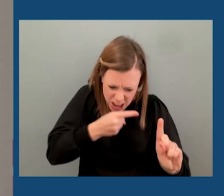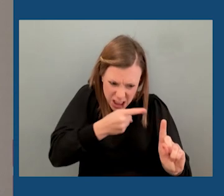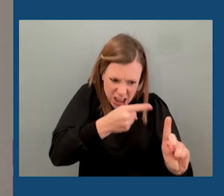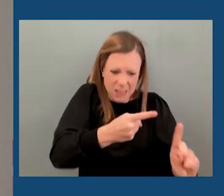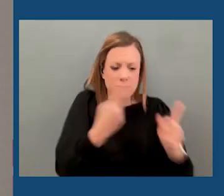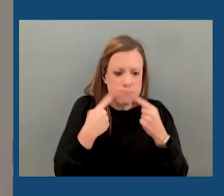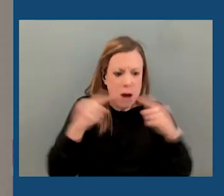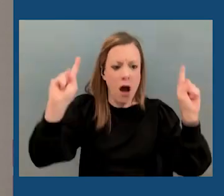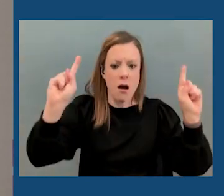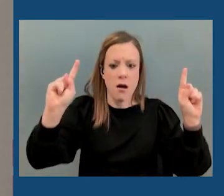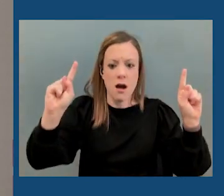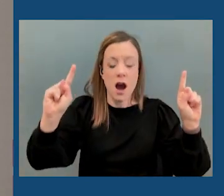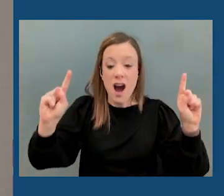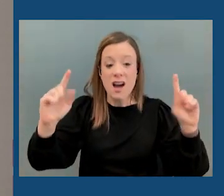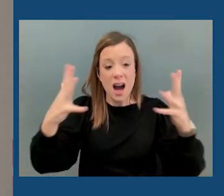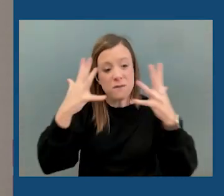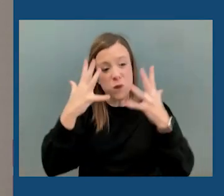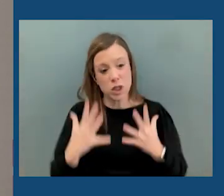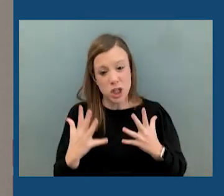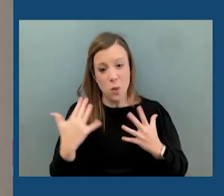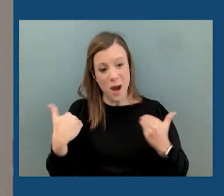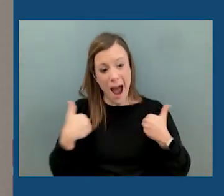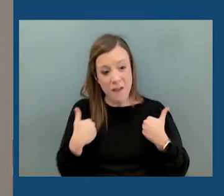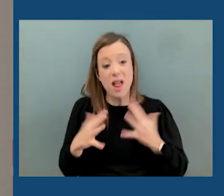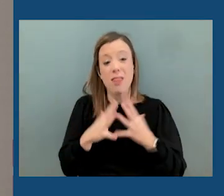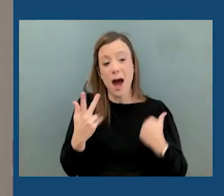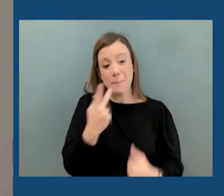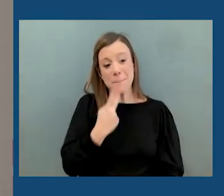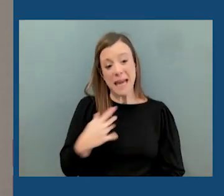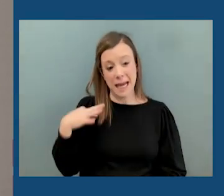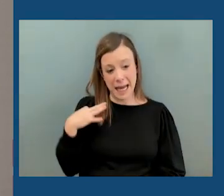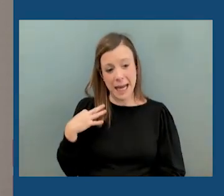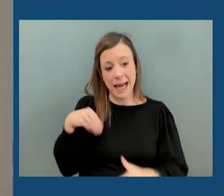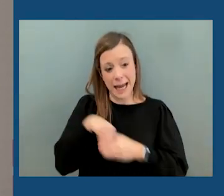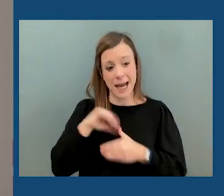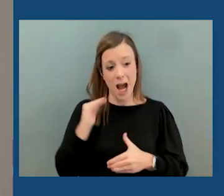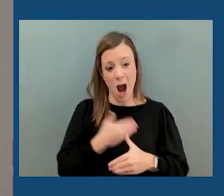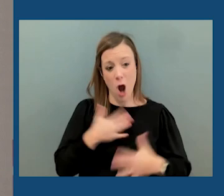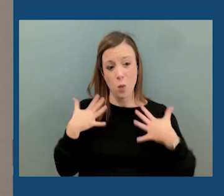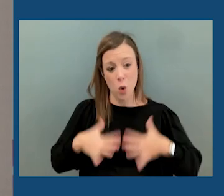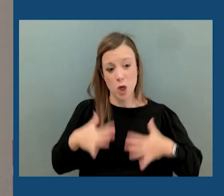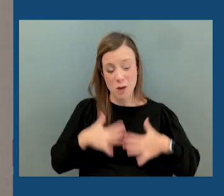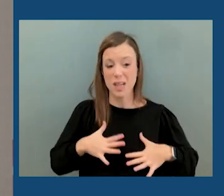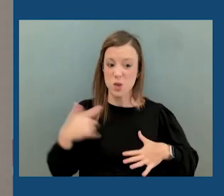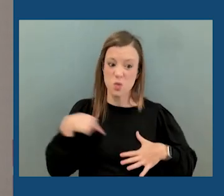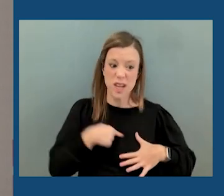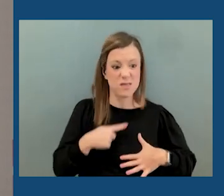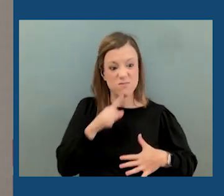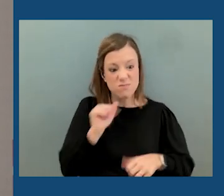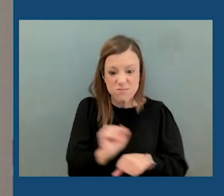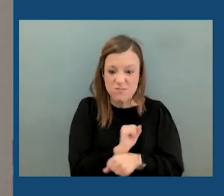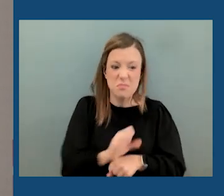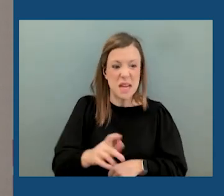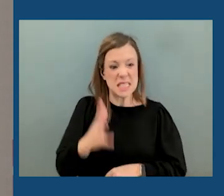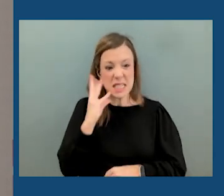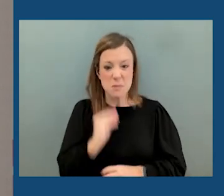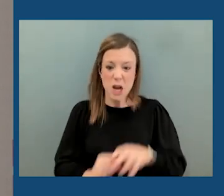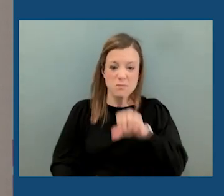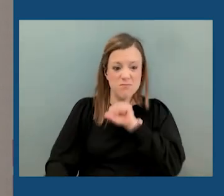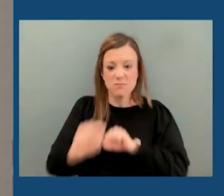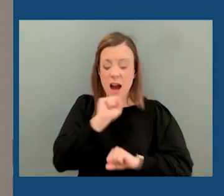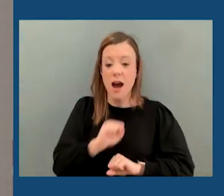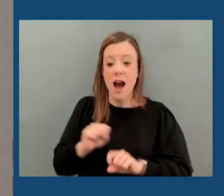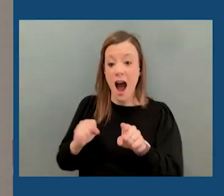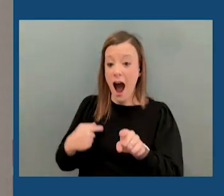of pink in our wardrobe. I was telling one of the Assembly women that I actually didn't want to have to wear pink